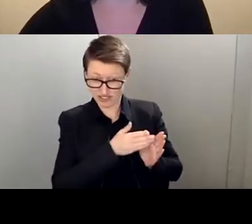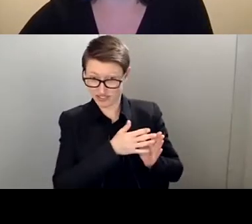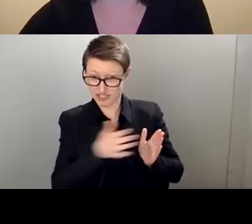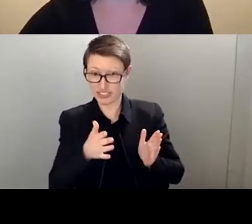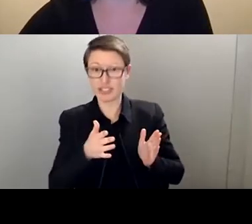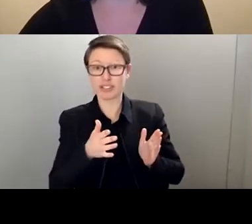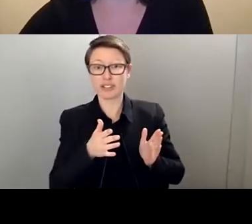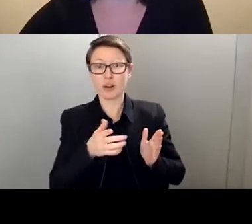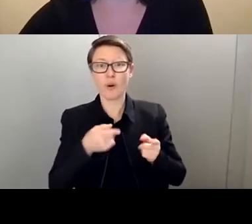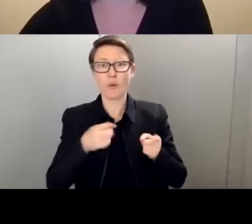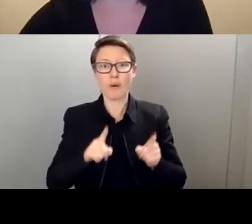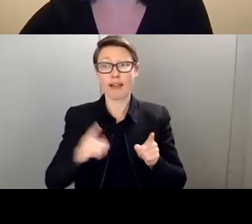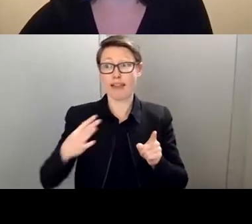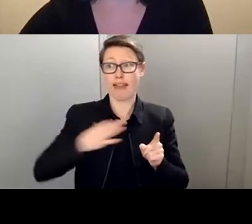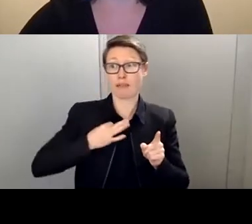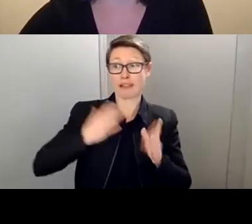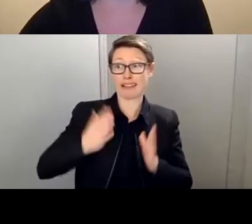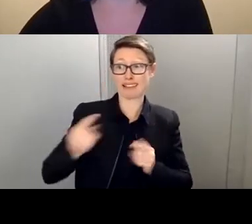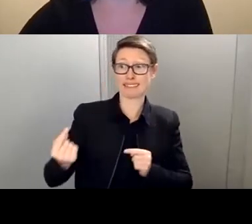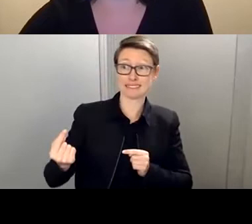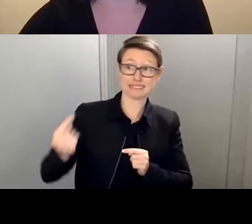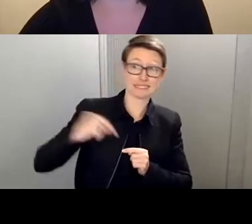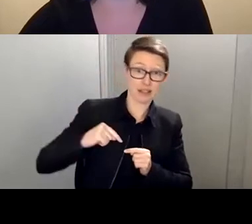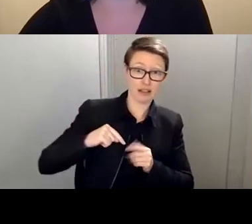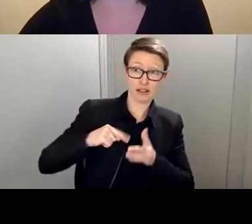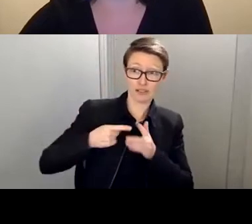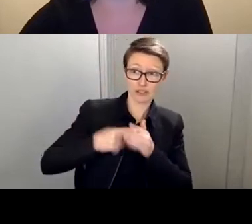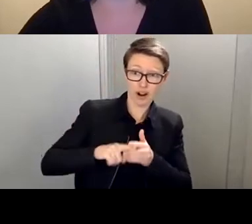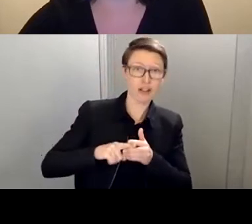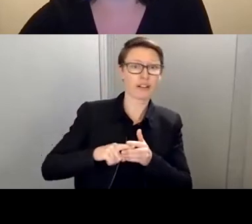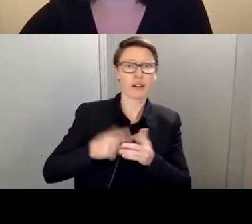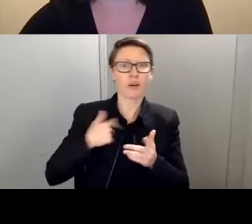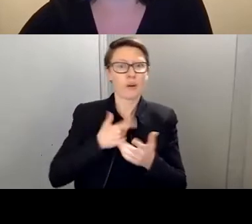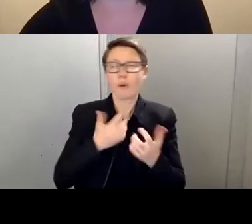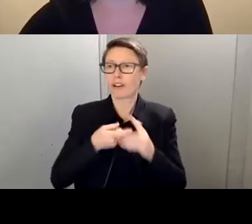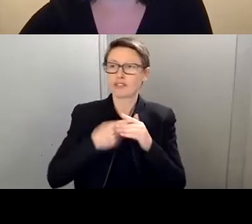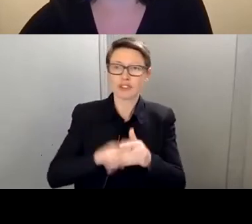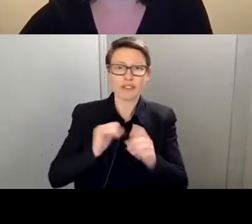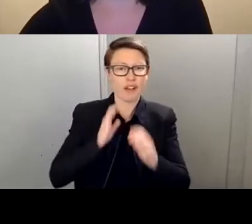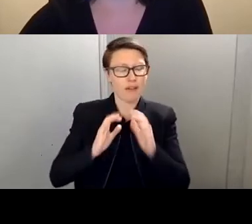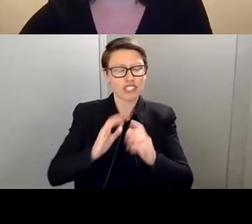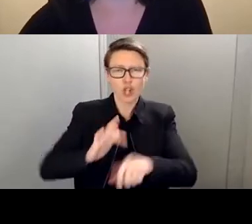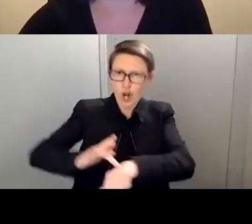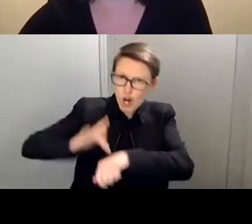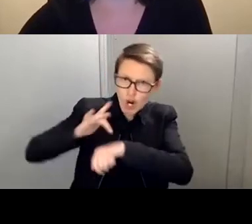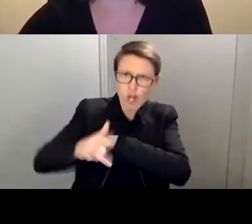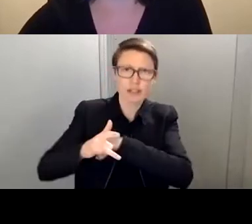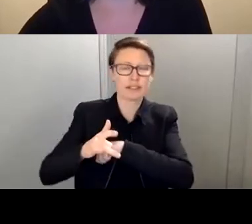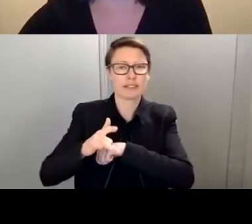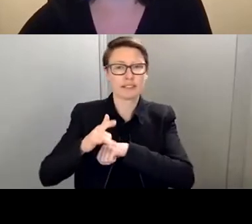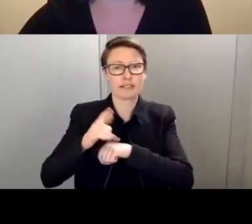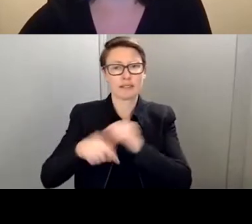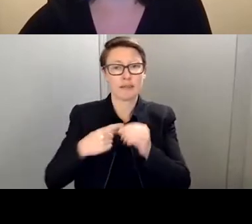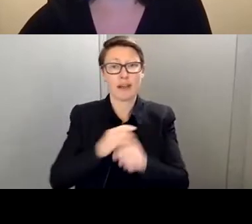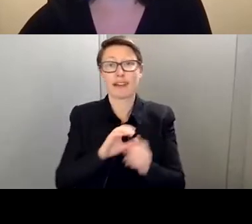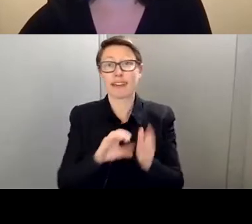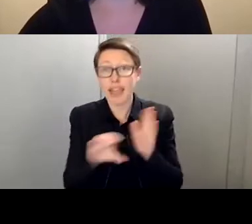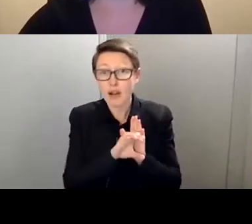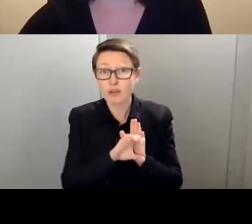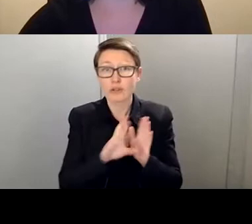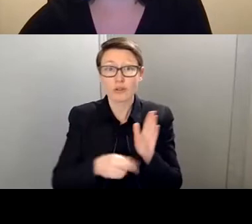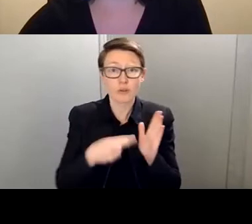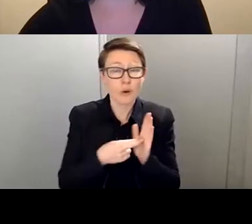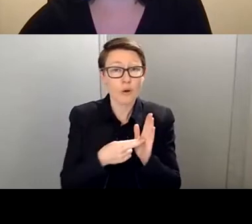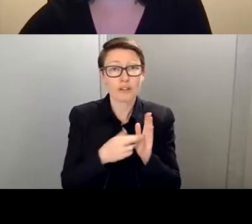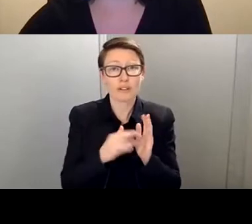earlier we're able to start conversations about characters and roles and how those will